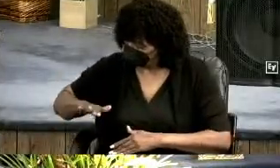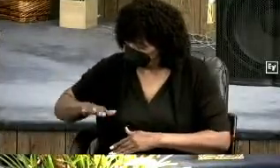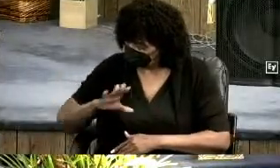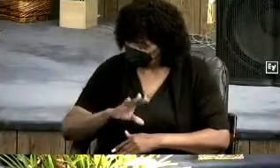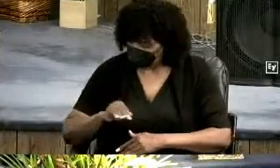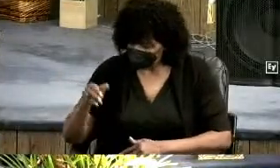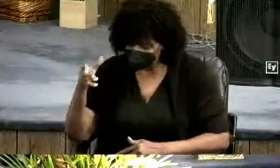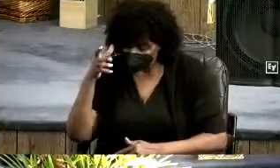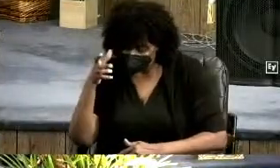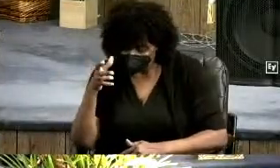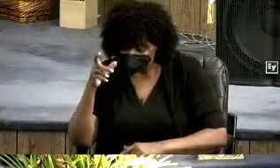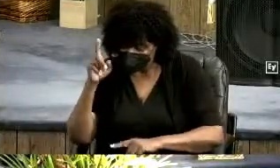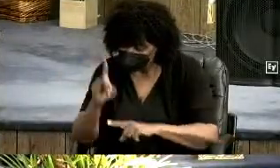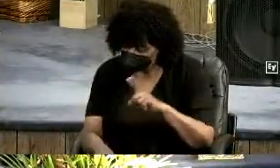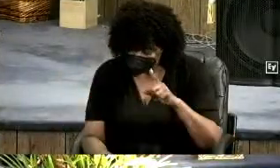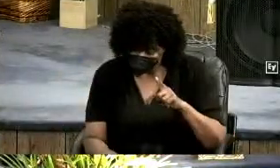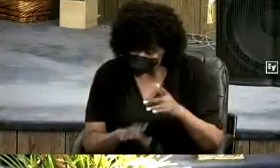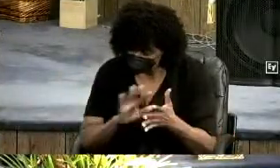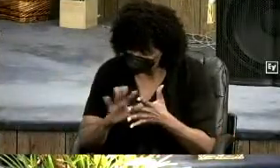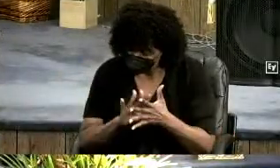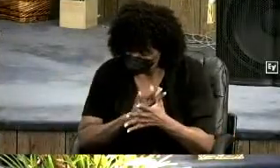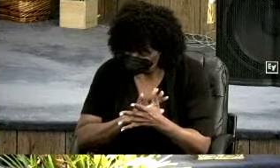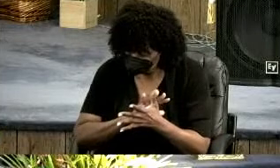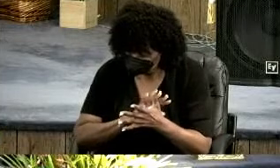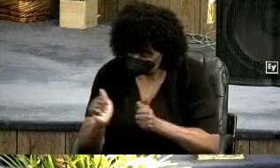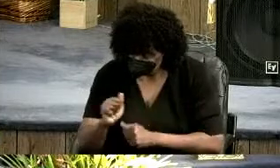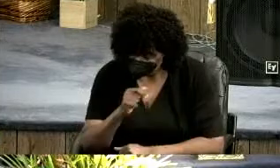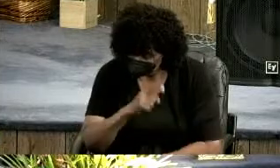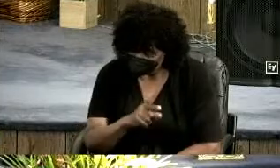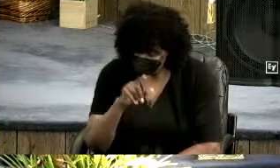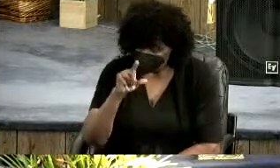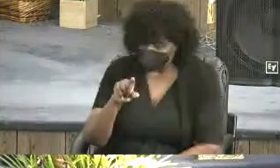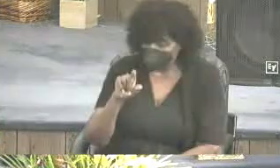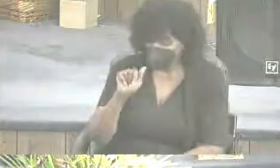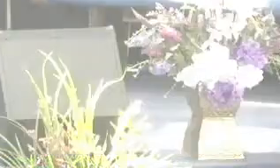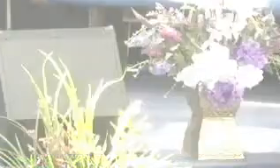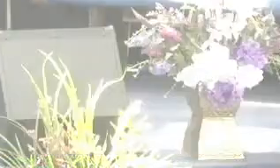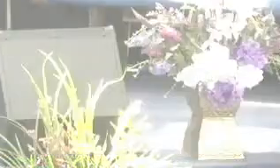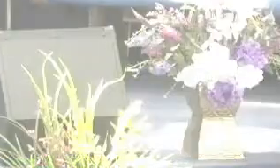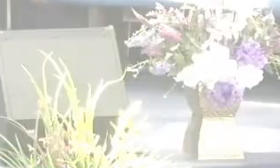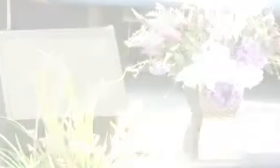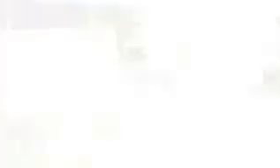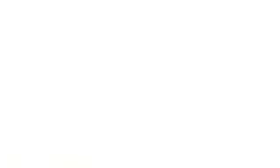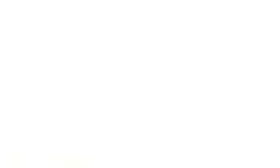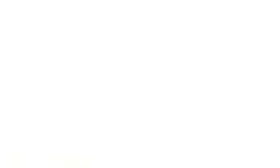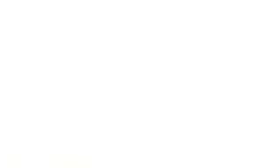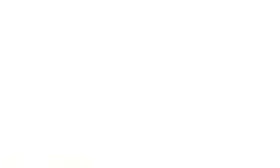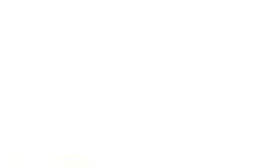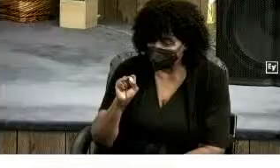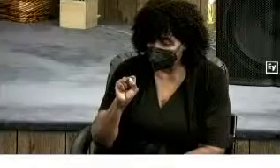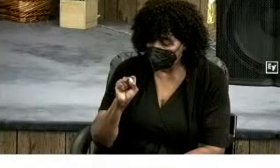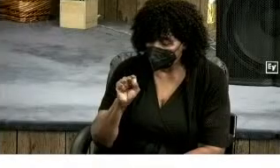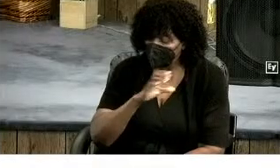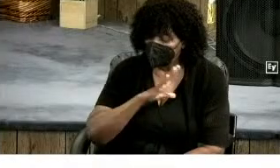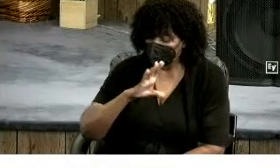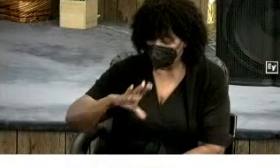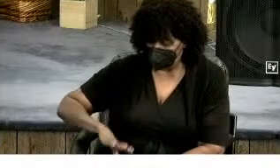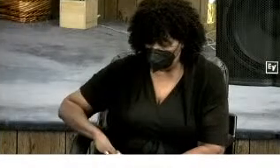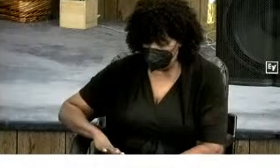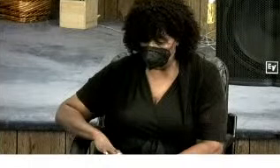devil couldn't do nothing with him. Galatians 3:13, Christ hath redeemed us from the